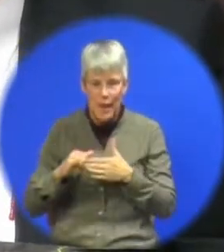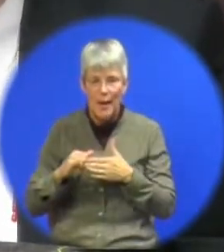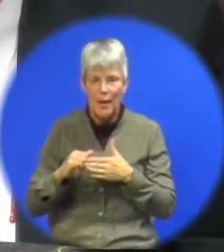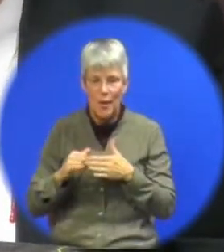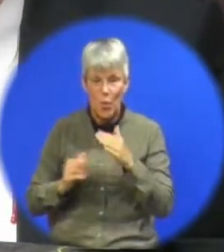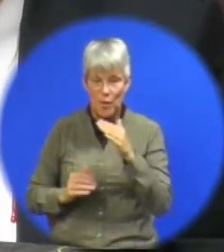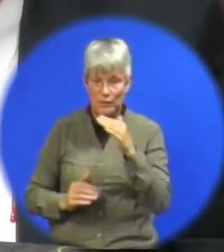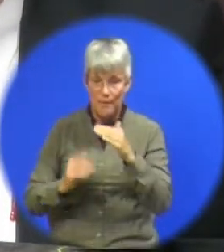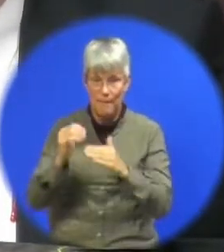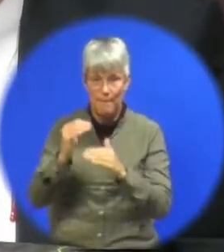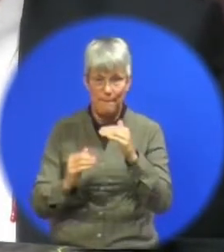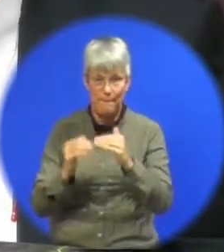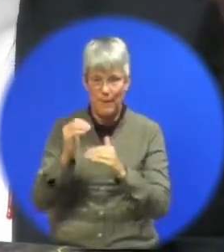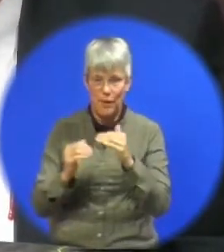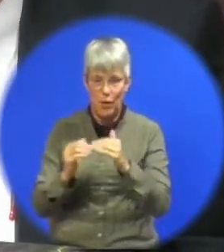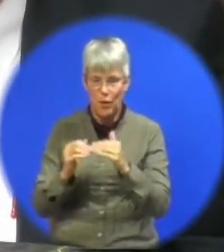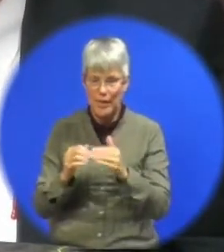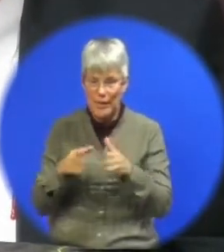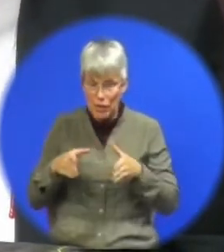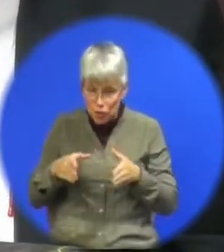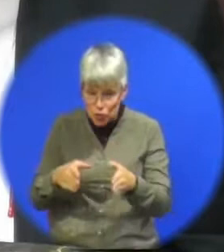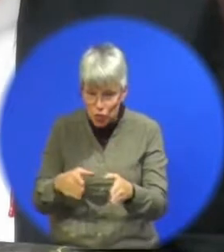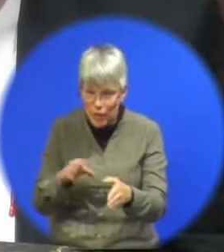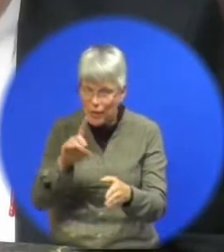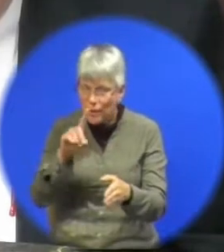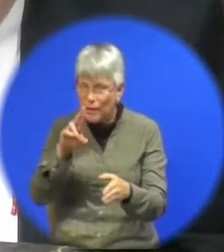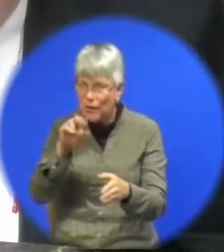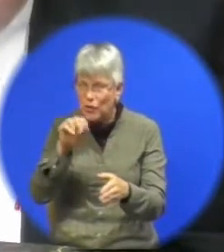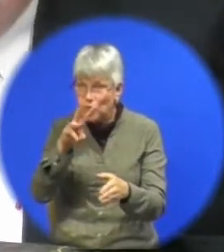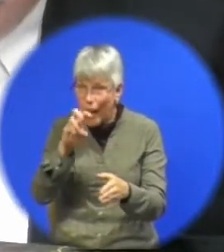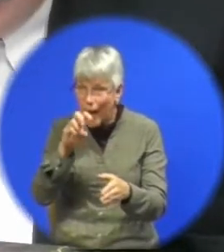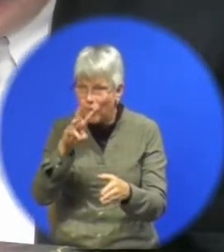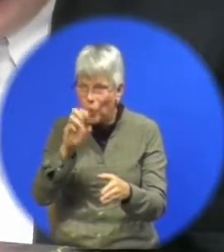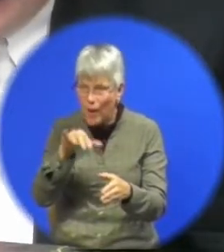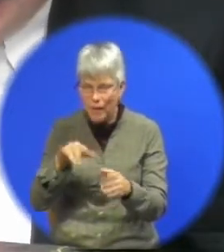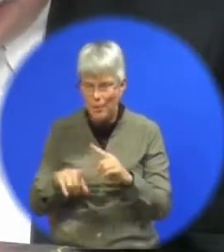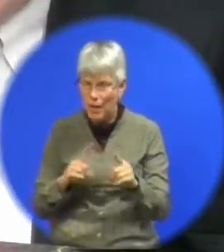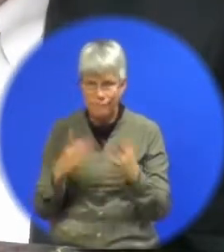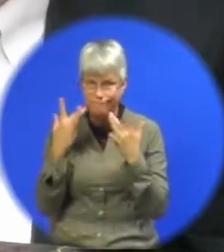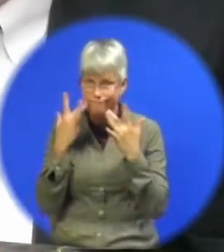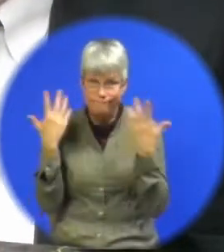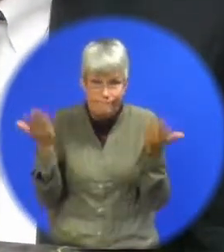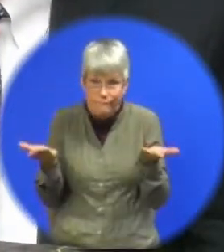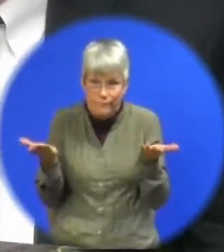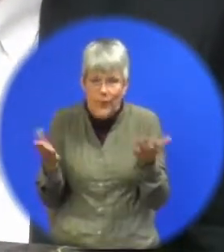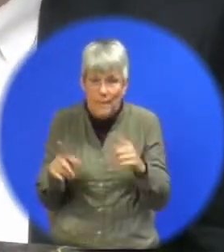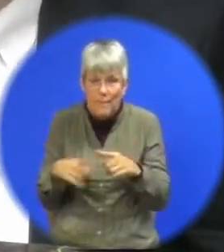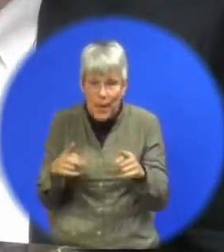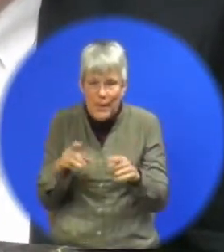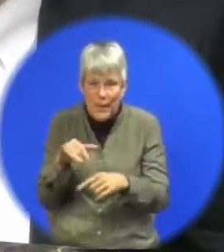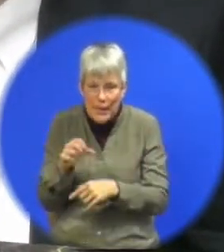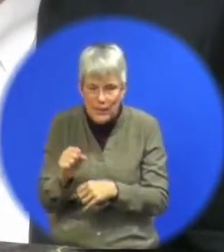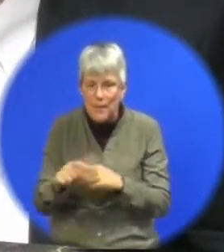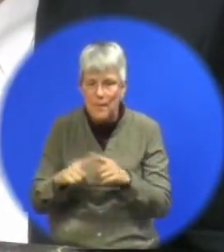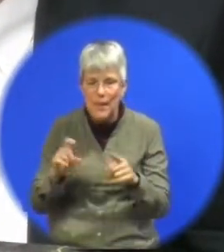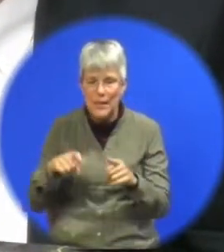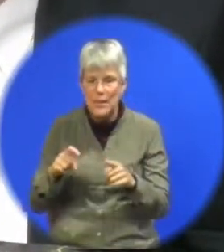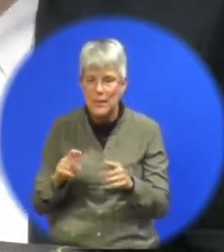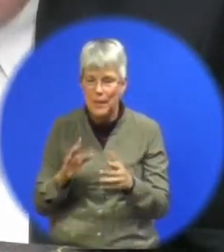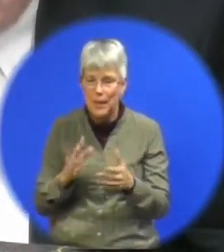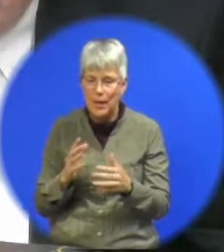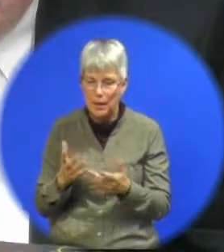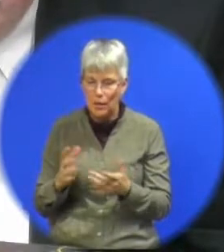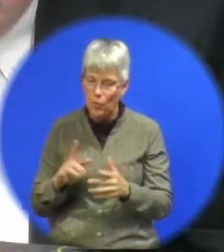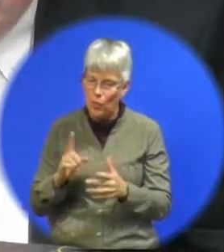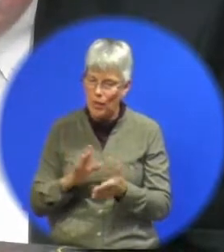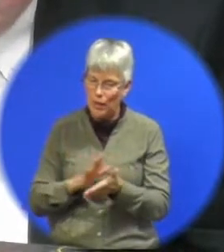a street right-of-way, but it is. For various reasons, that needs to be cleared up, and the property owners want to clear it up